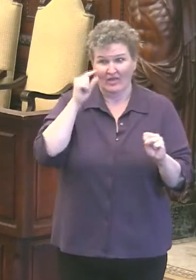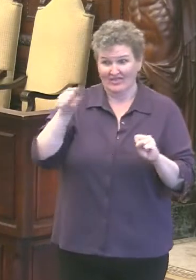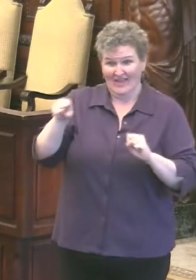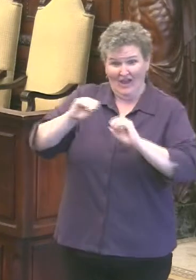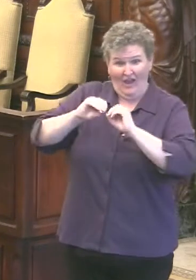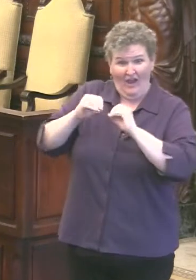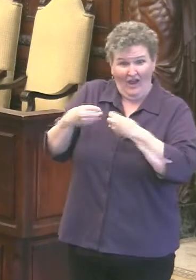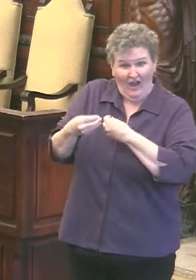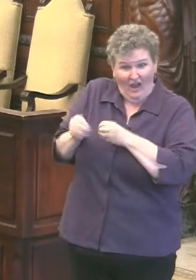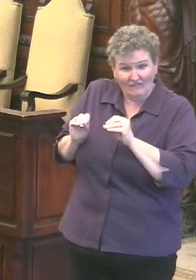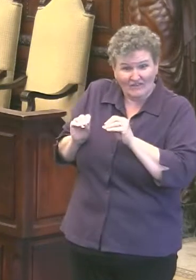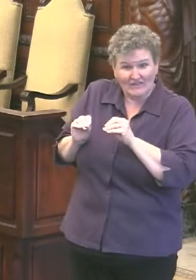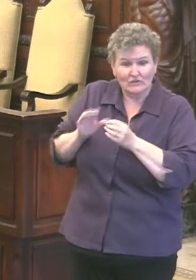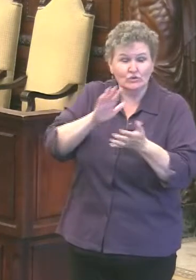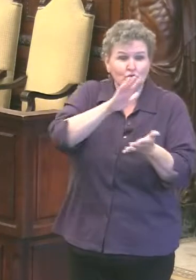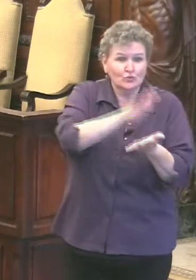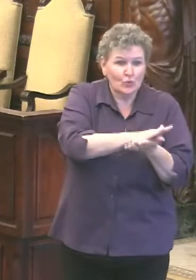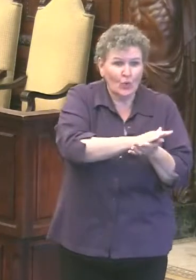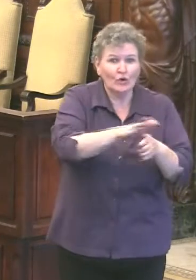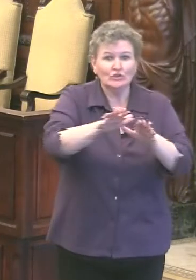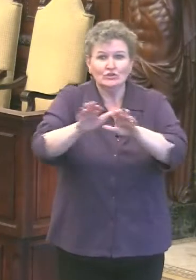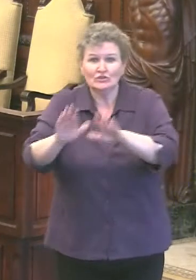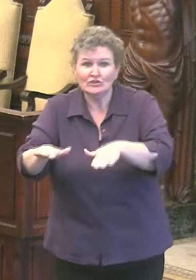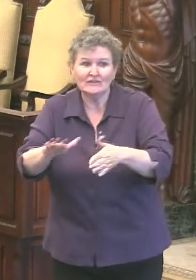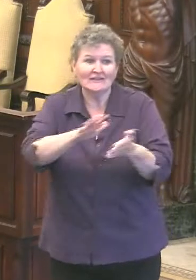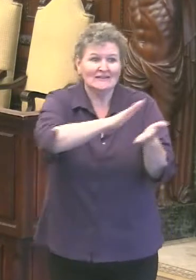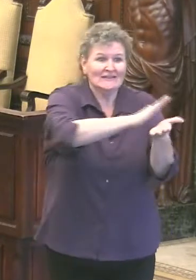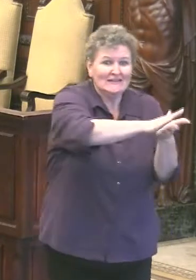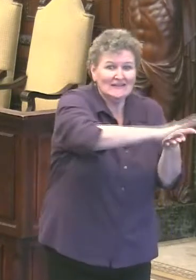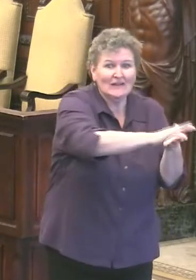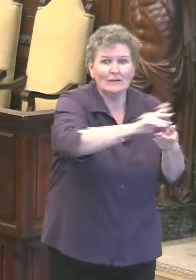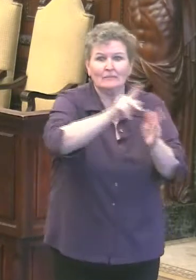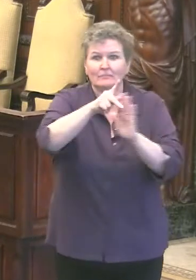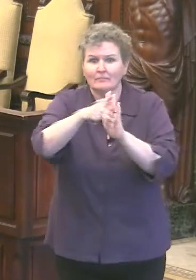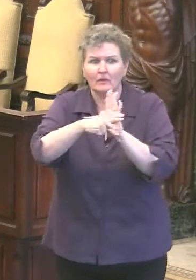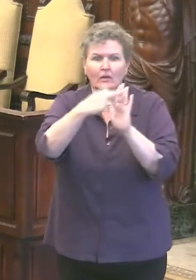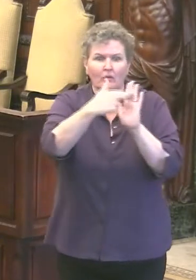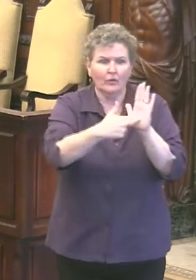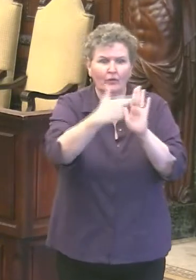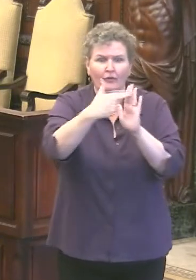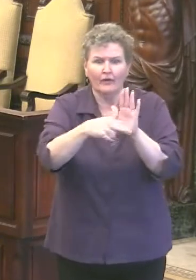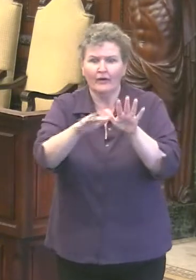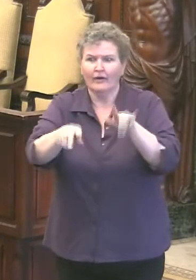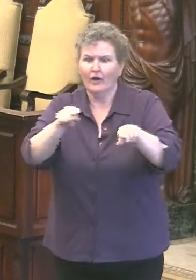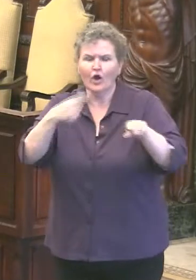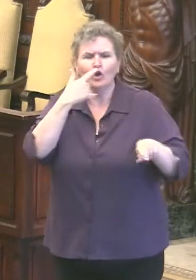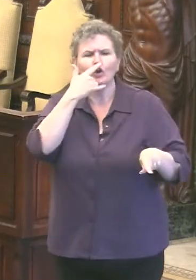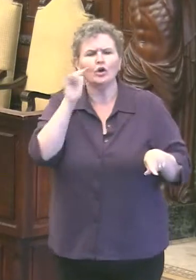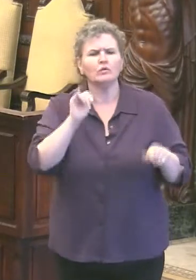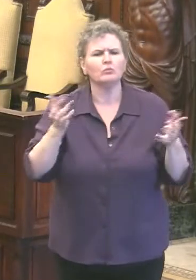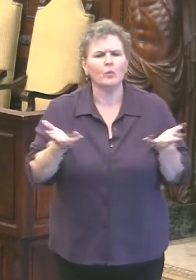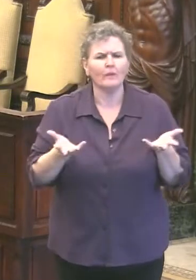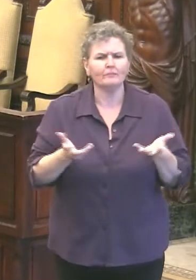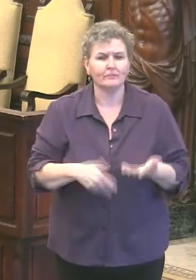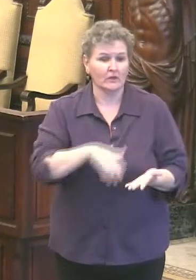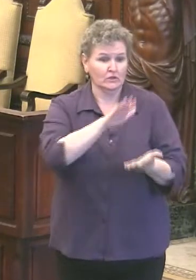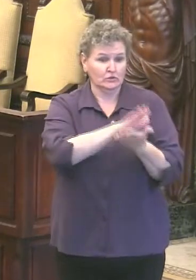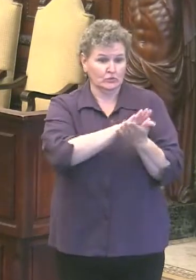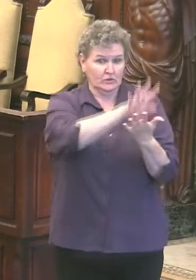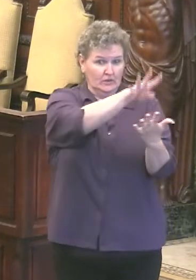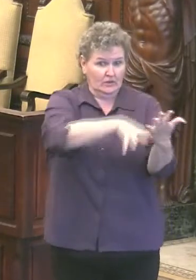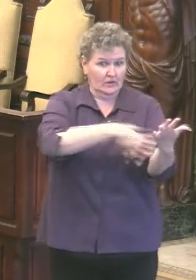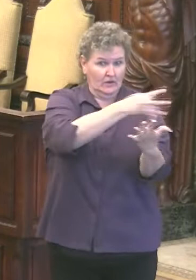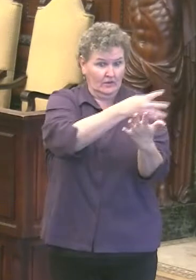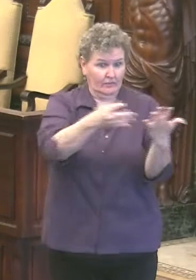offices, cleaning practices and protocols, instructional design and digital learning plan, and school scheduling, and much, much